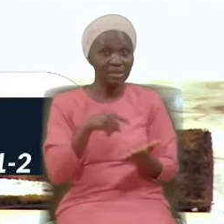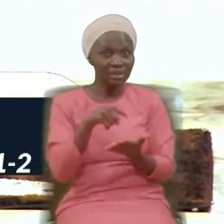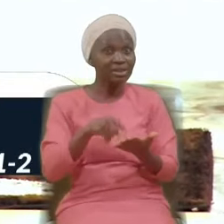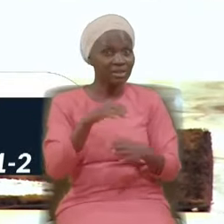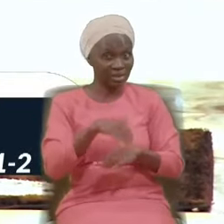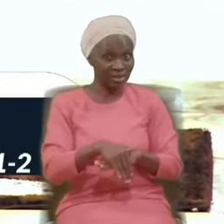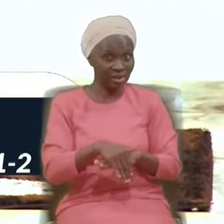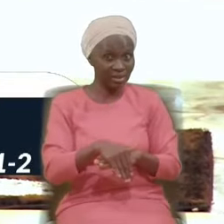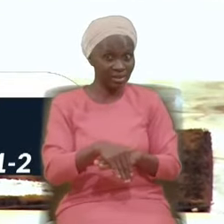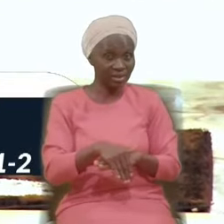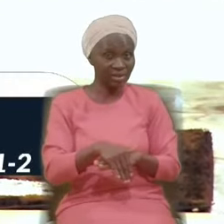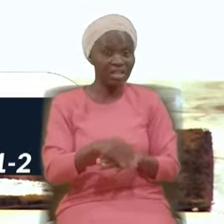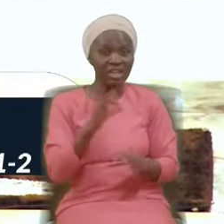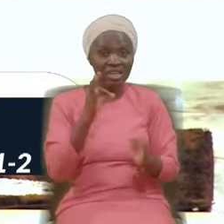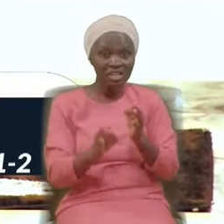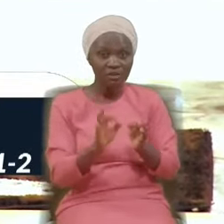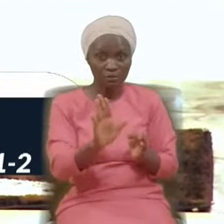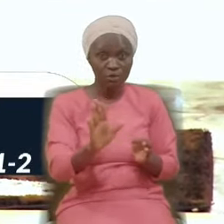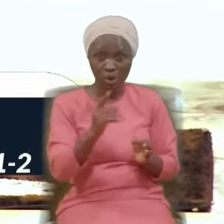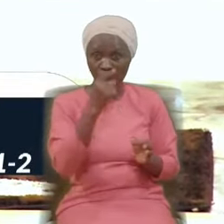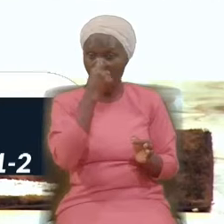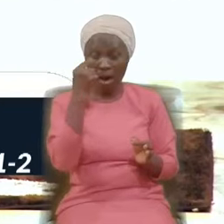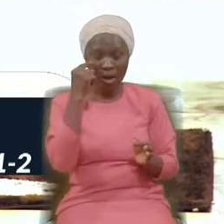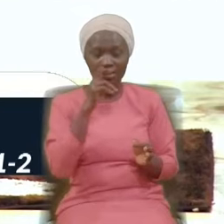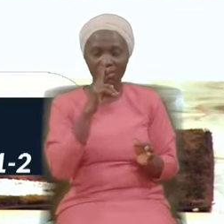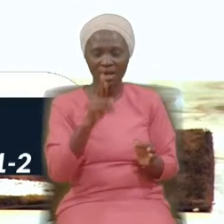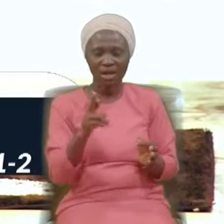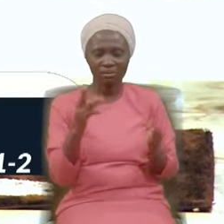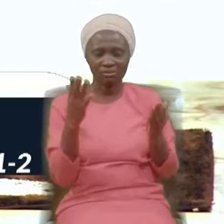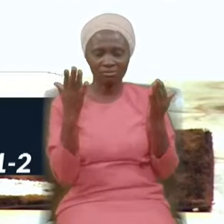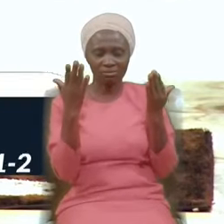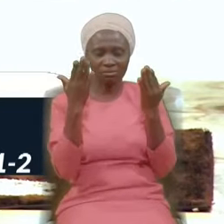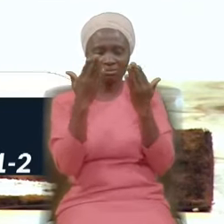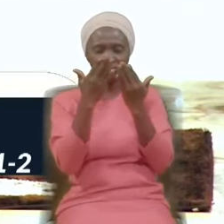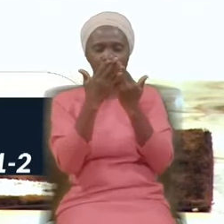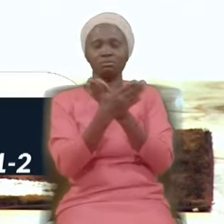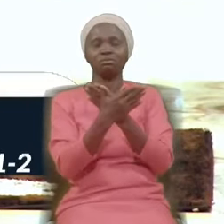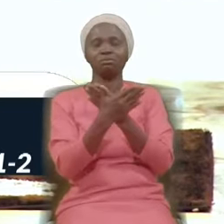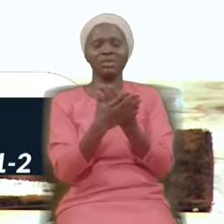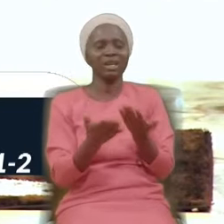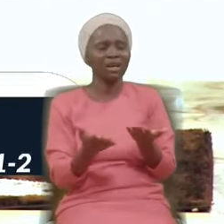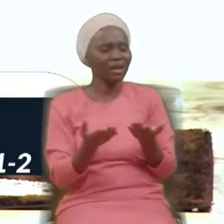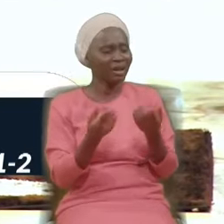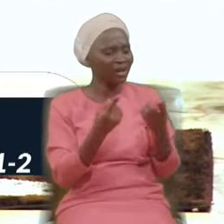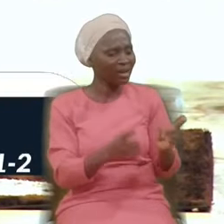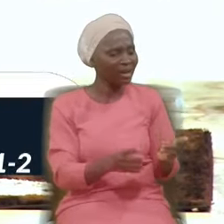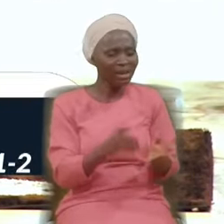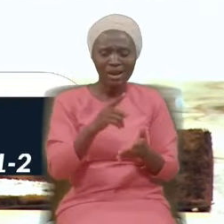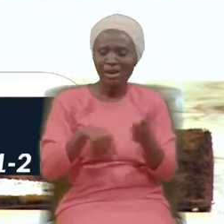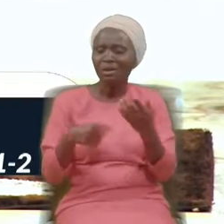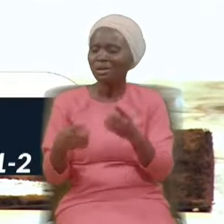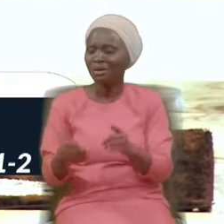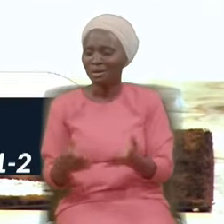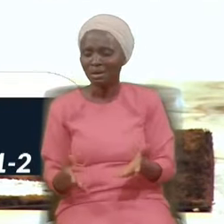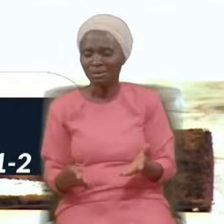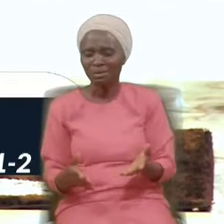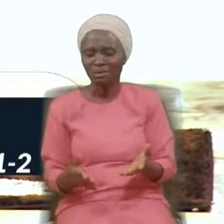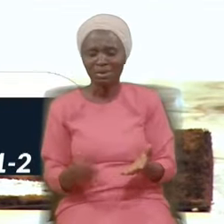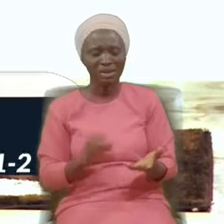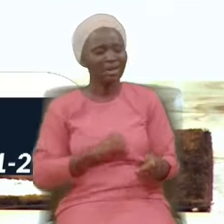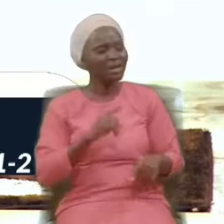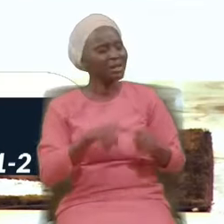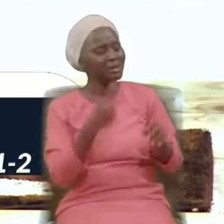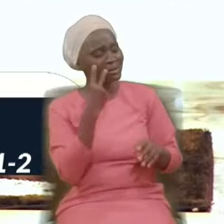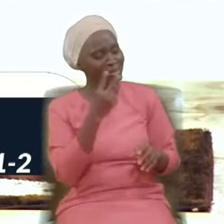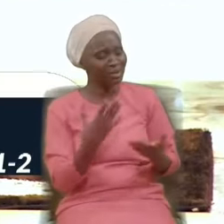are dim, what happened to you? You have some bruises. I didn't see the pitch. I